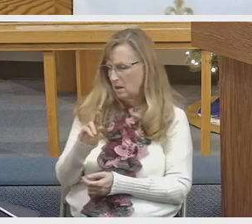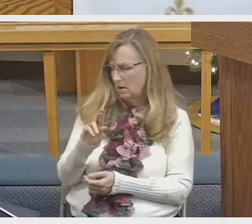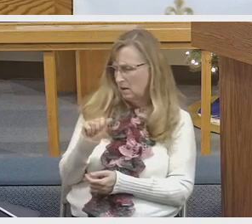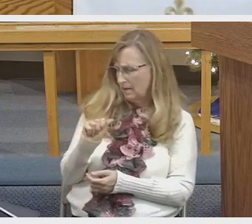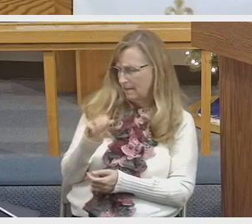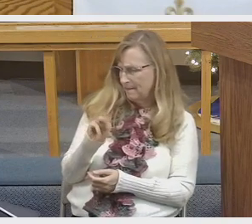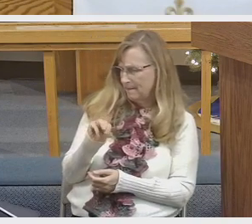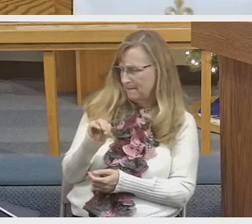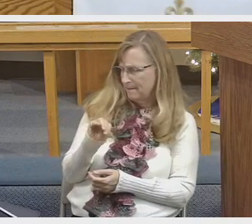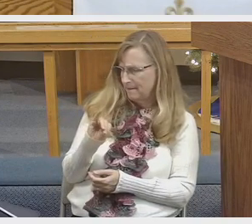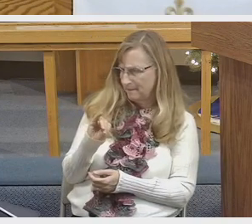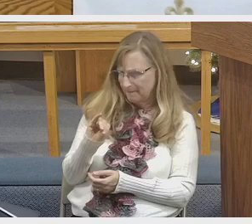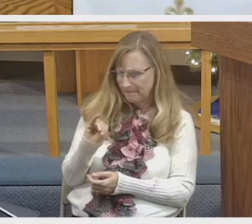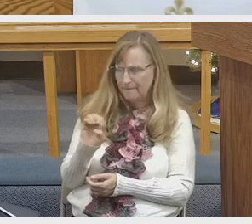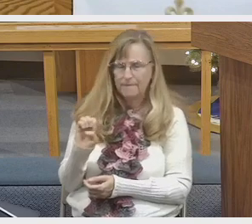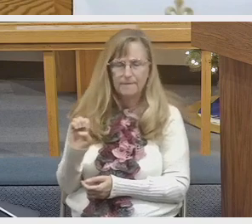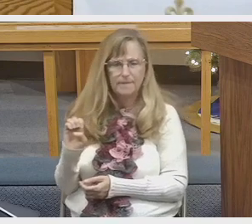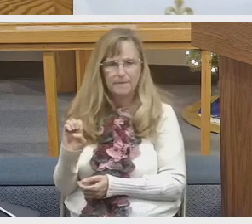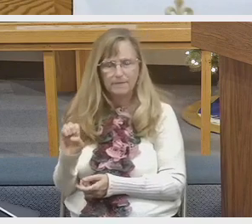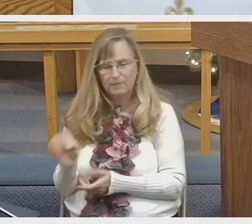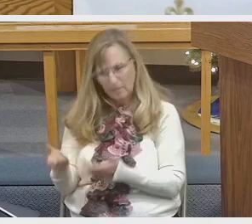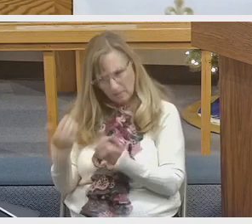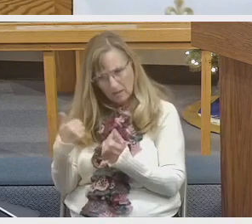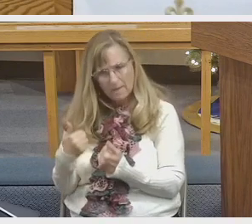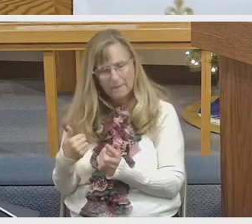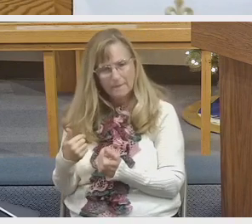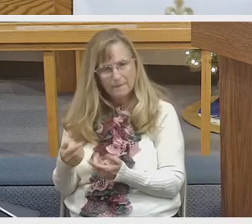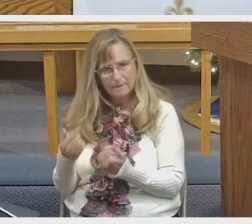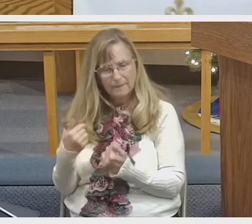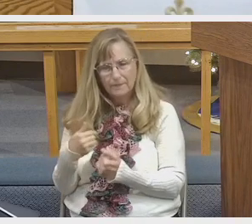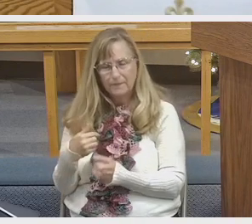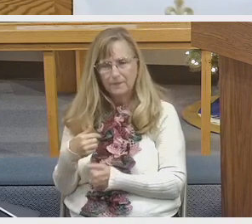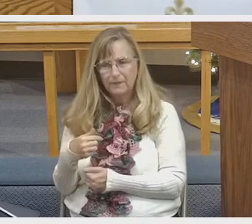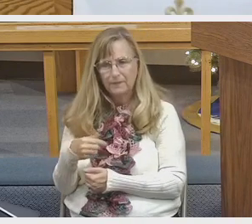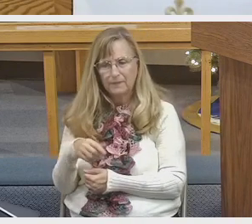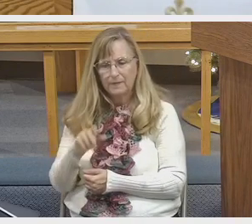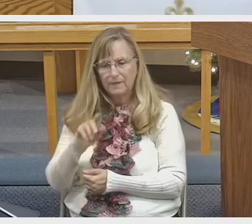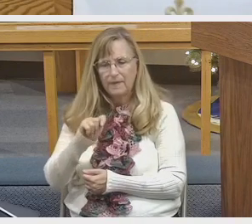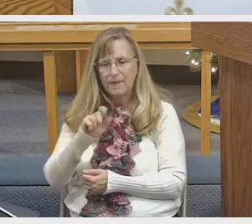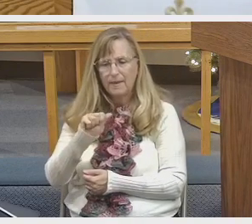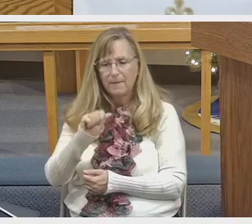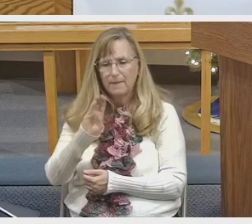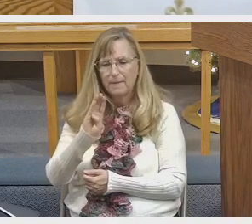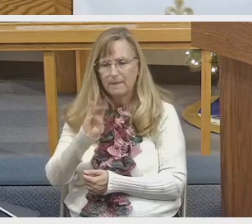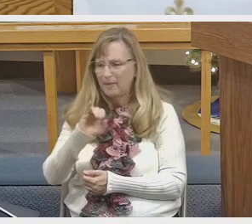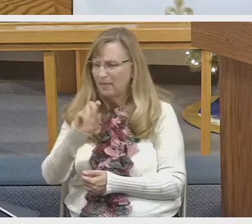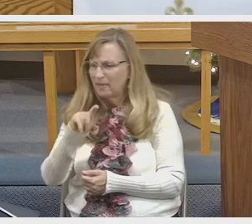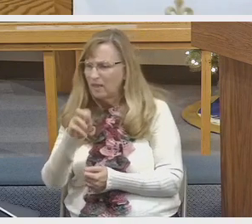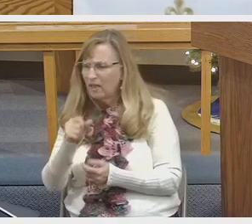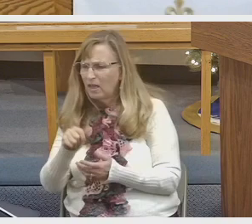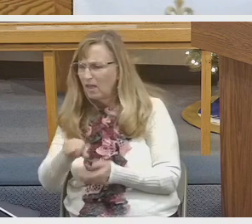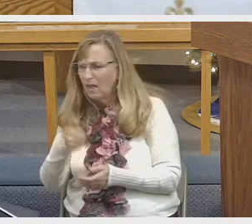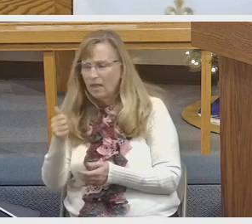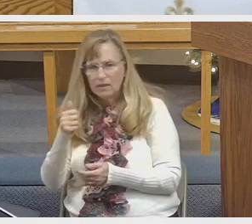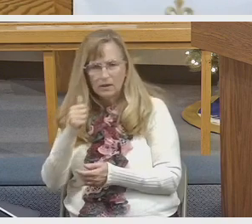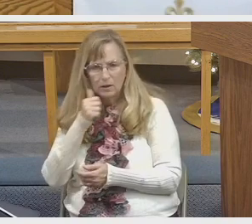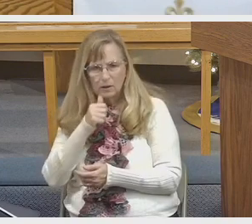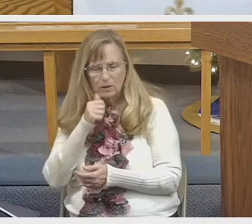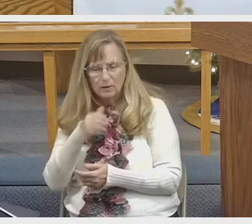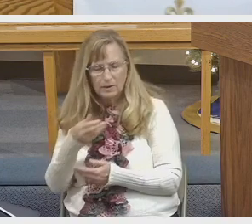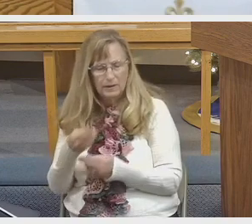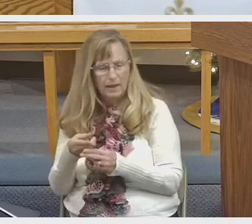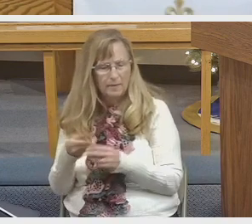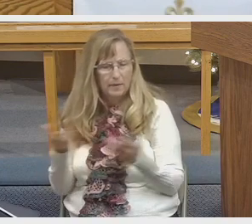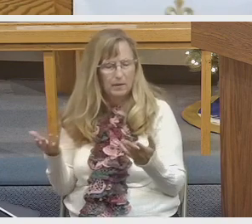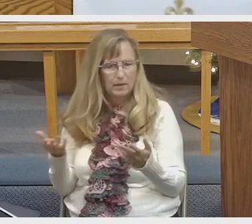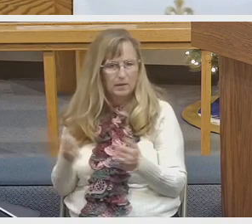Tabitha, Talutha, come, or Talutha, cum, Tabitha, get up, come out. Or Jesus on the cross,